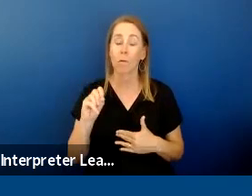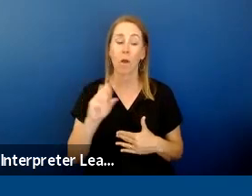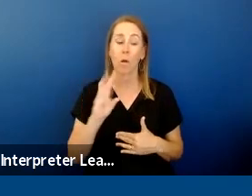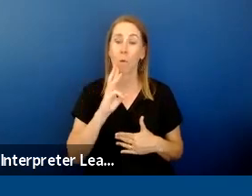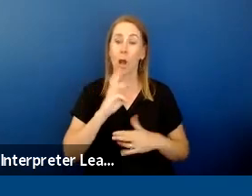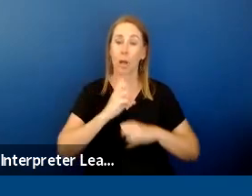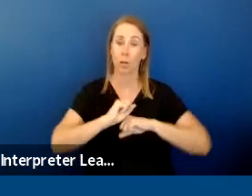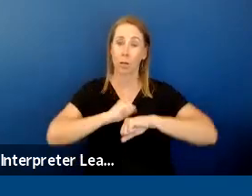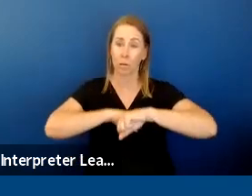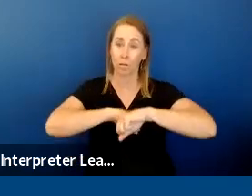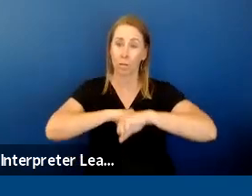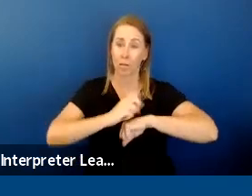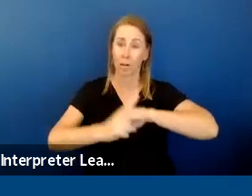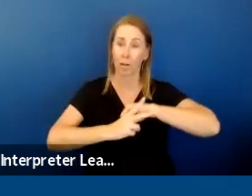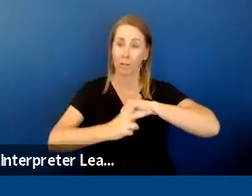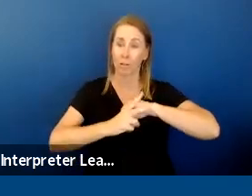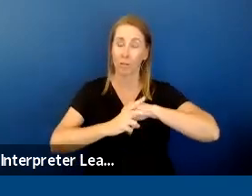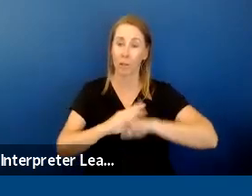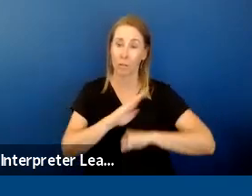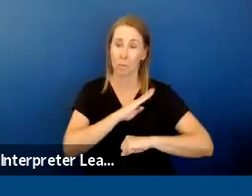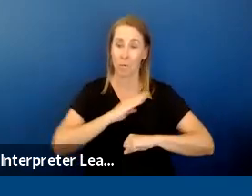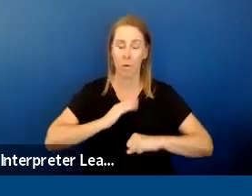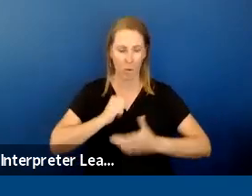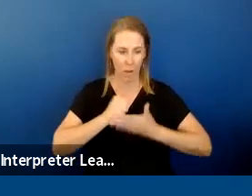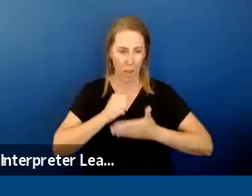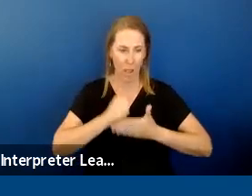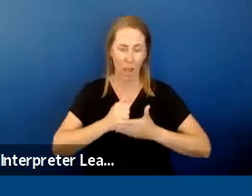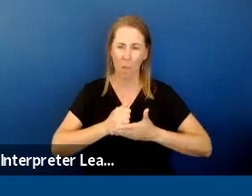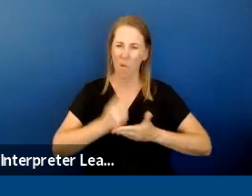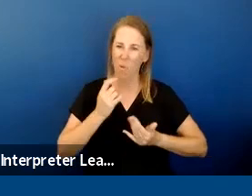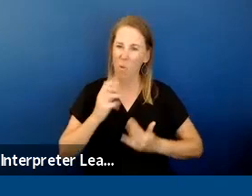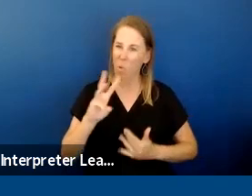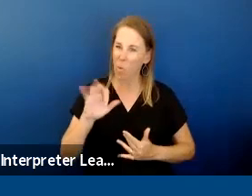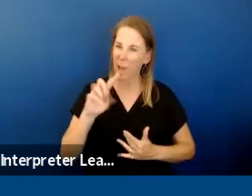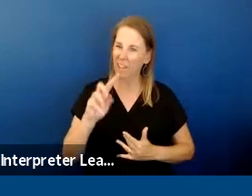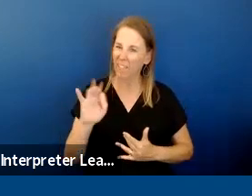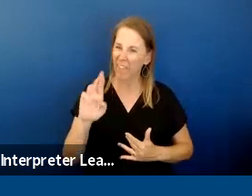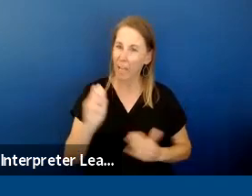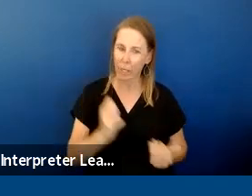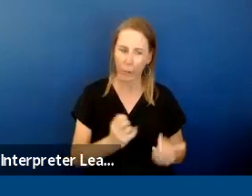and taking action in their own communities. So great to hear from you.